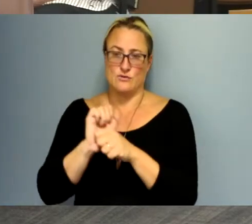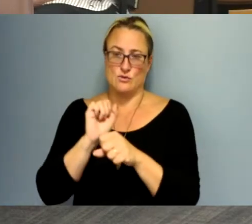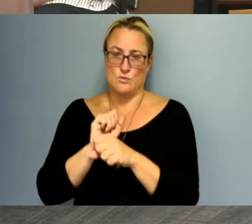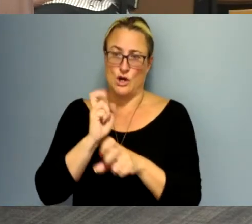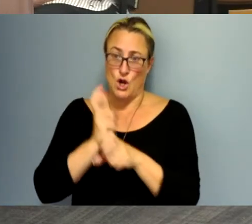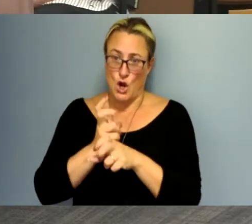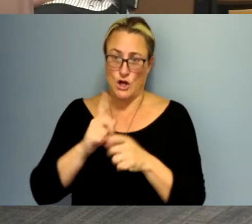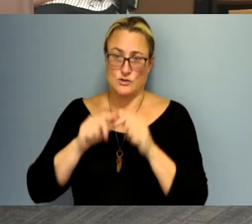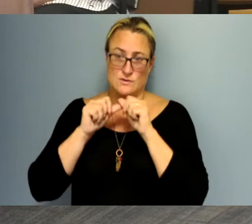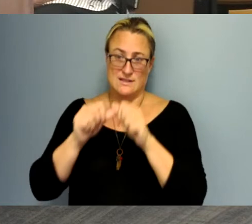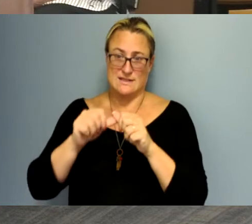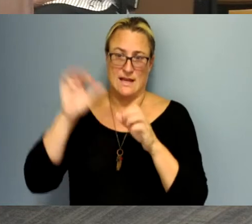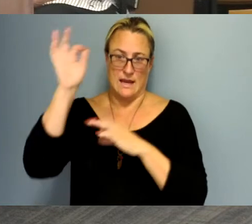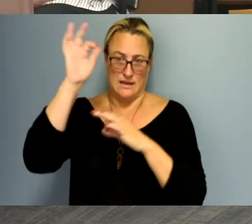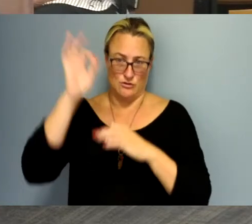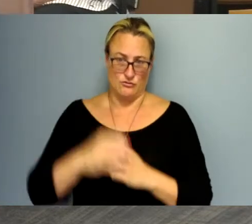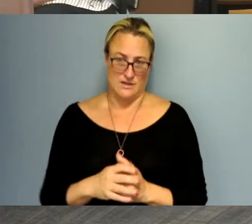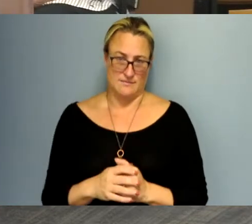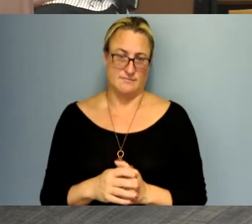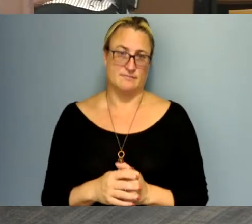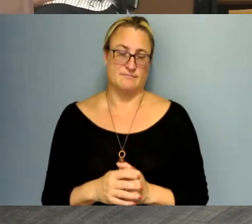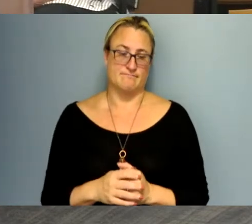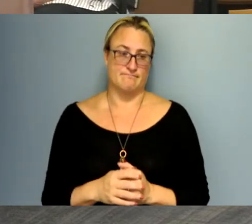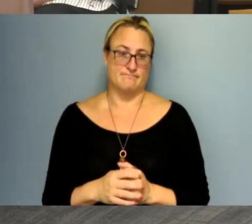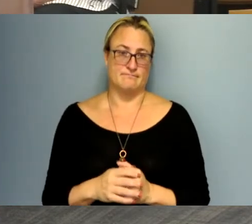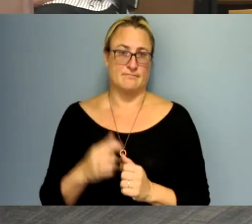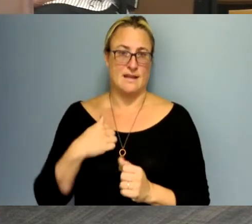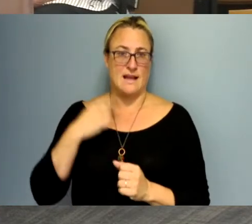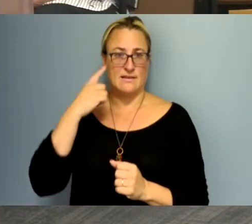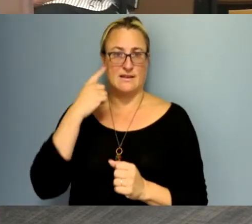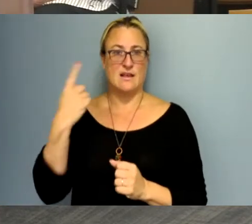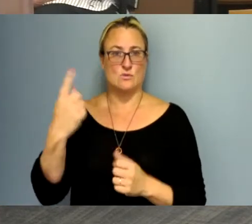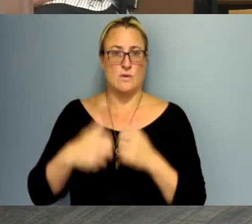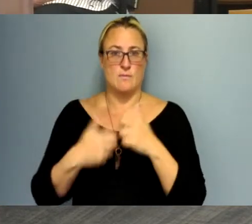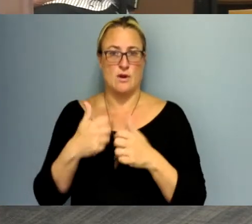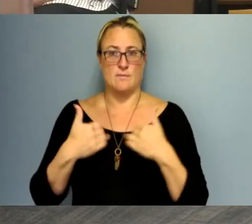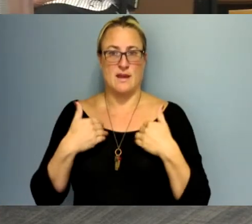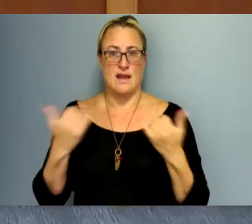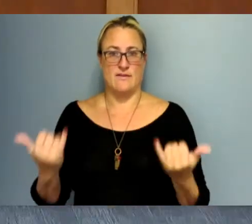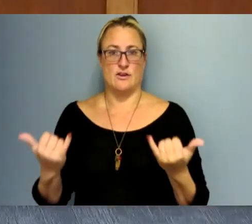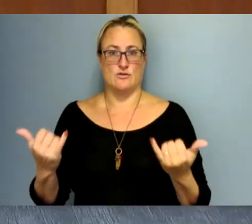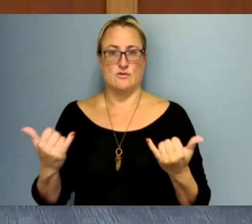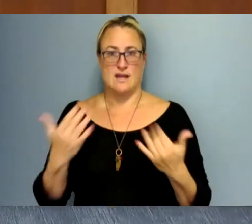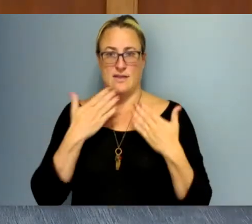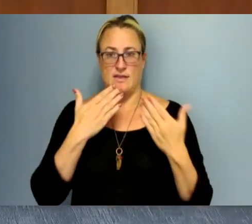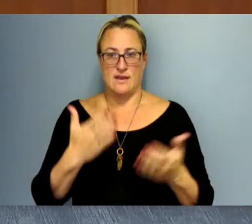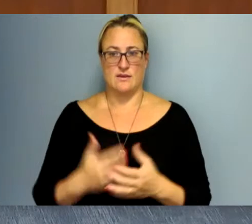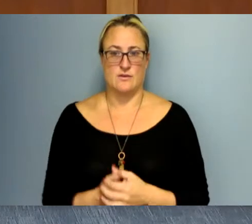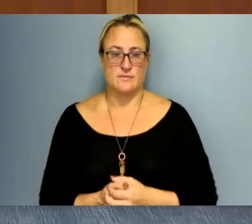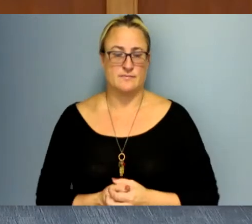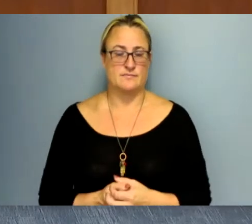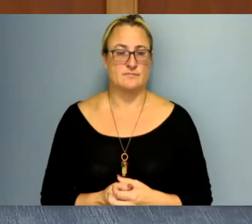way. And I think that's one of the problems we have here today. Thank you. Okay, thank you.